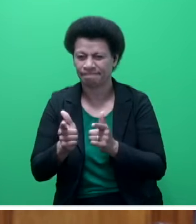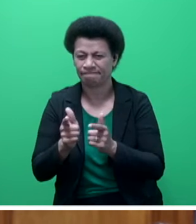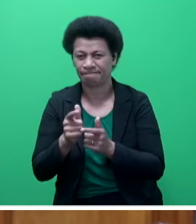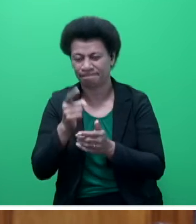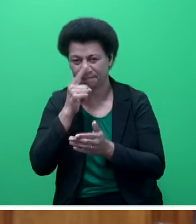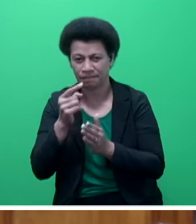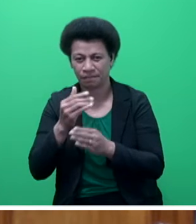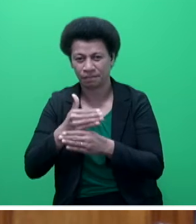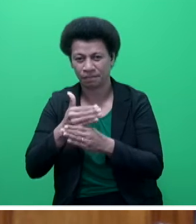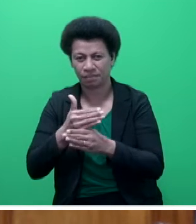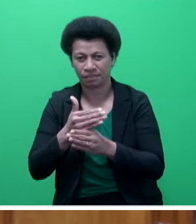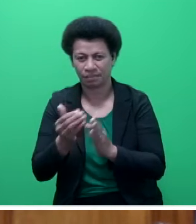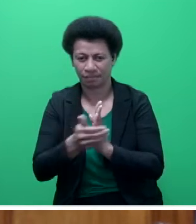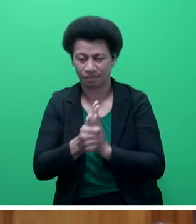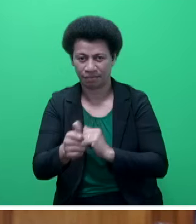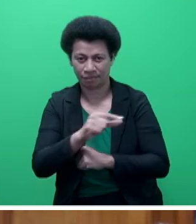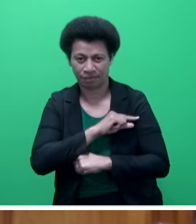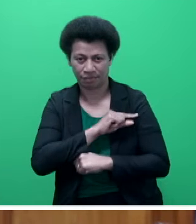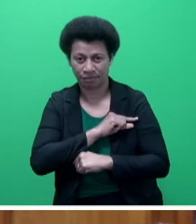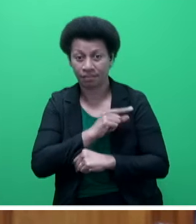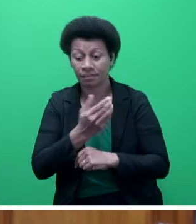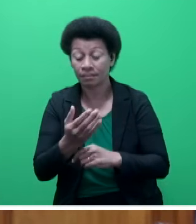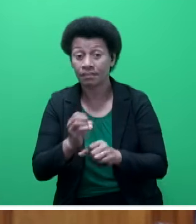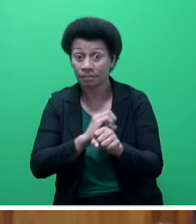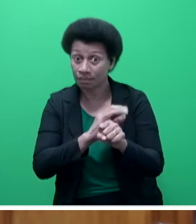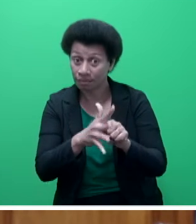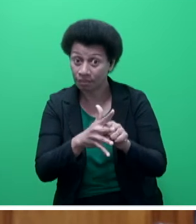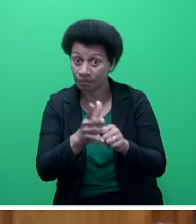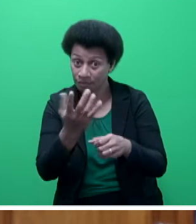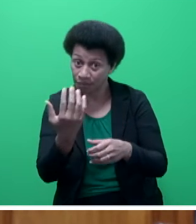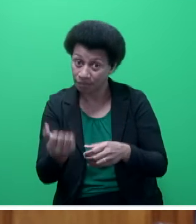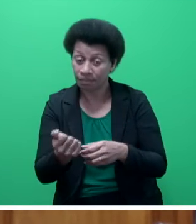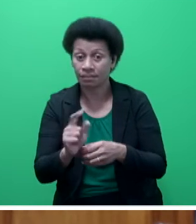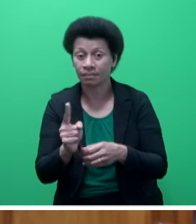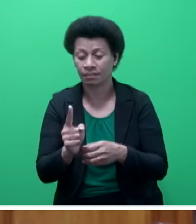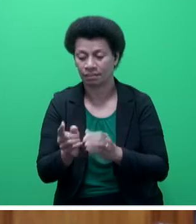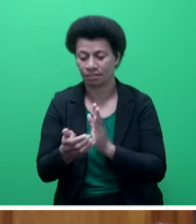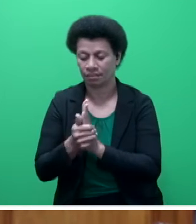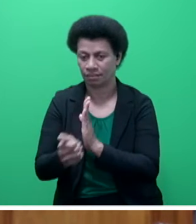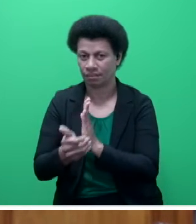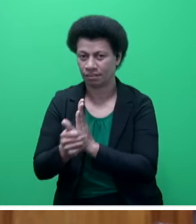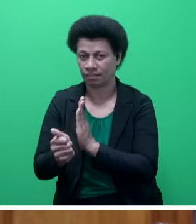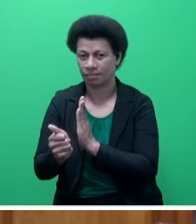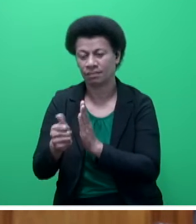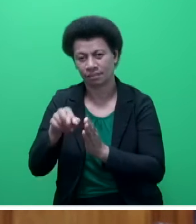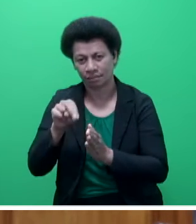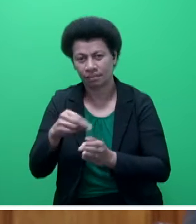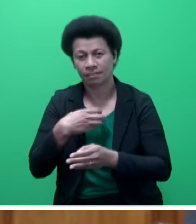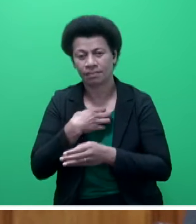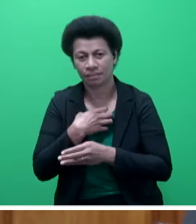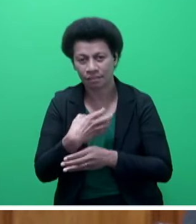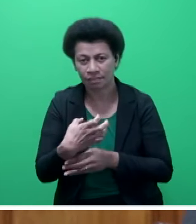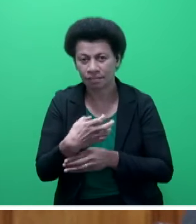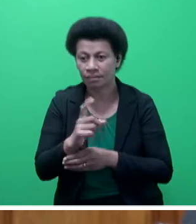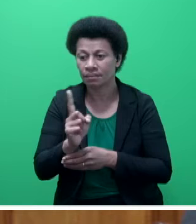So in the wake of the pandemic, SPEC's function has become more critical than ever before, and skills are needed in furthering Fiji into a